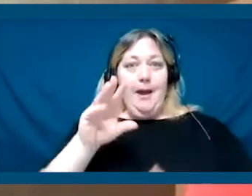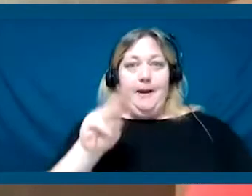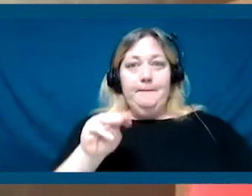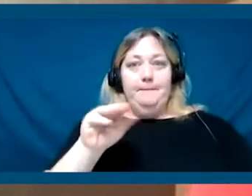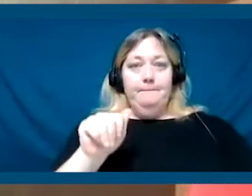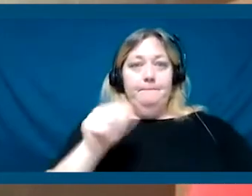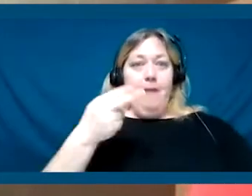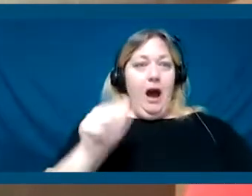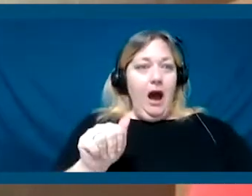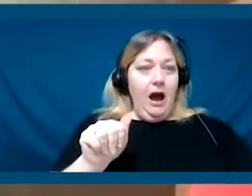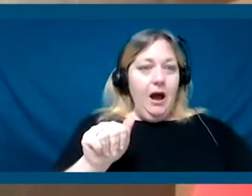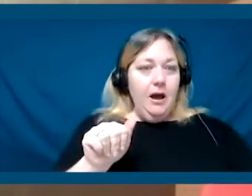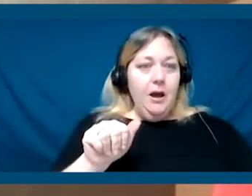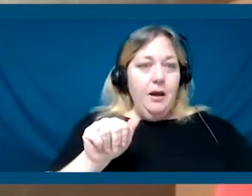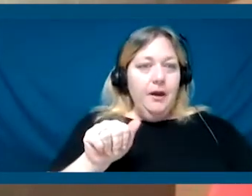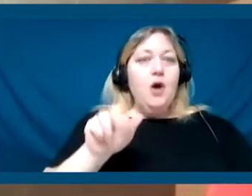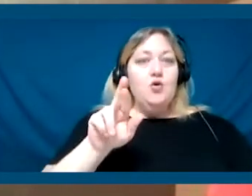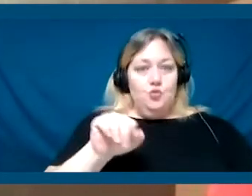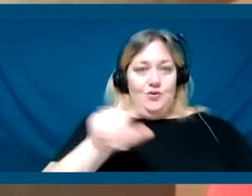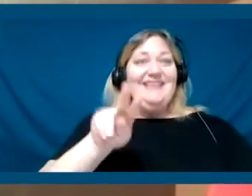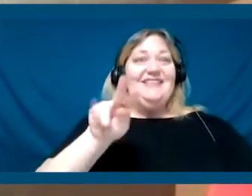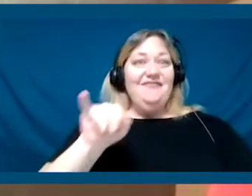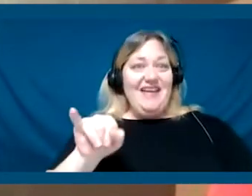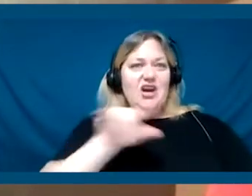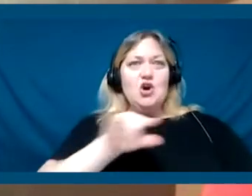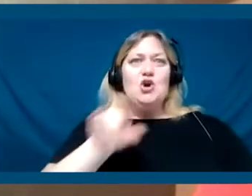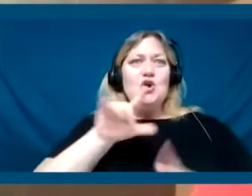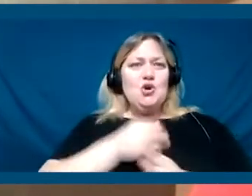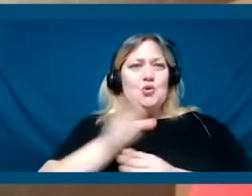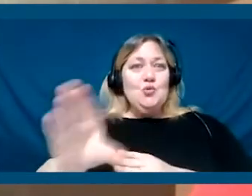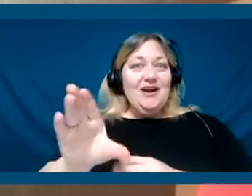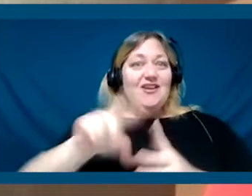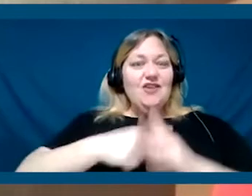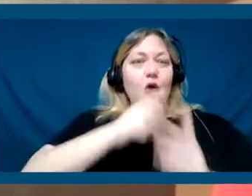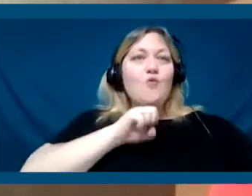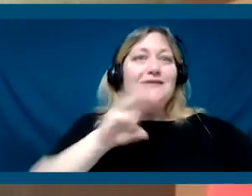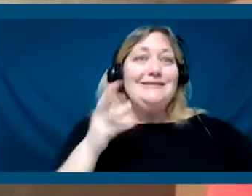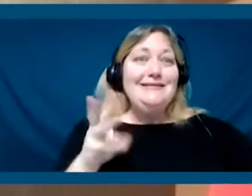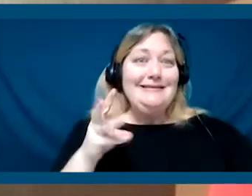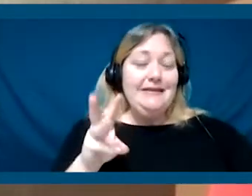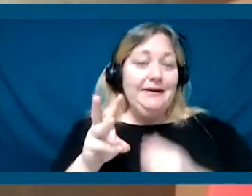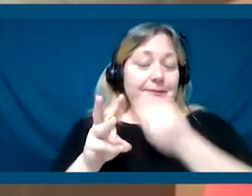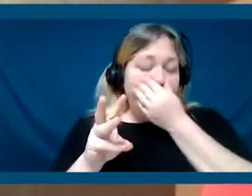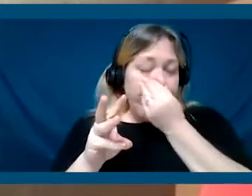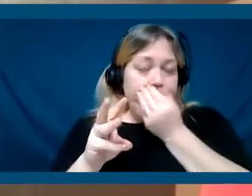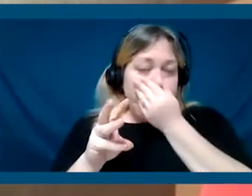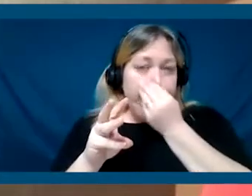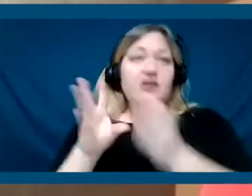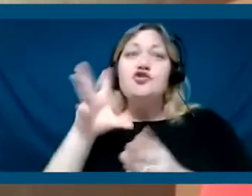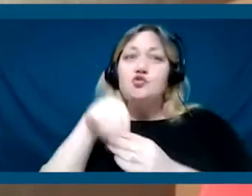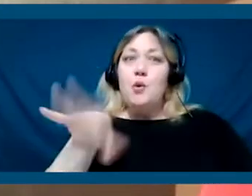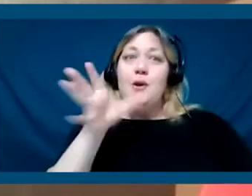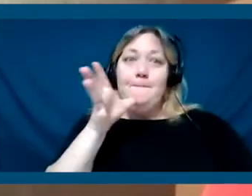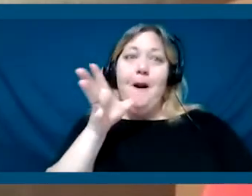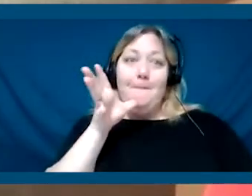Rizvi, and her organizing career, believe it or not, started at 16 years of age. She joined her mother